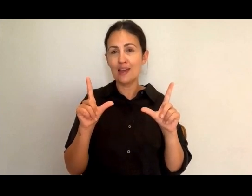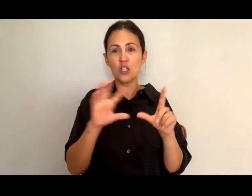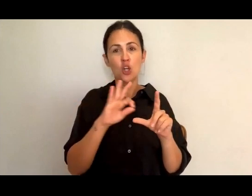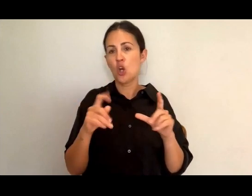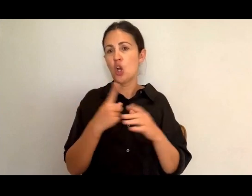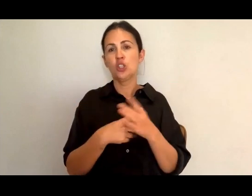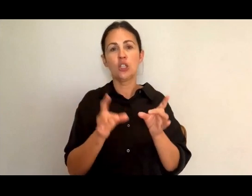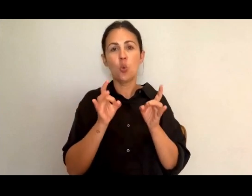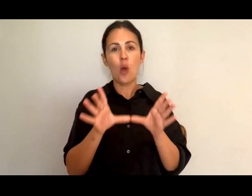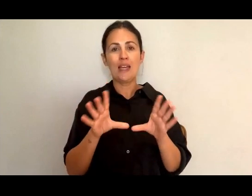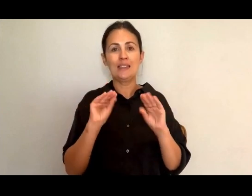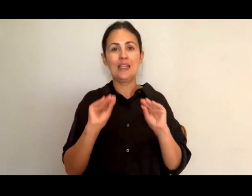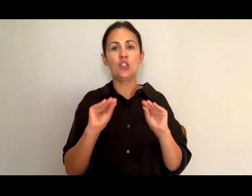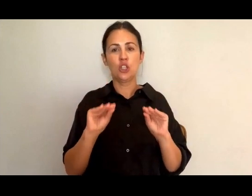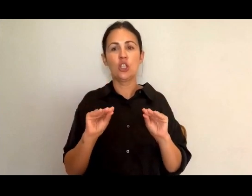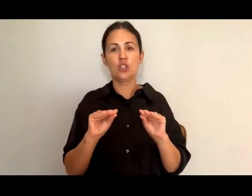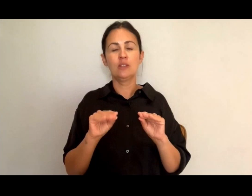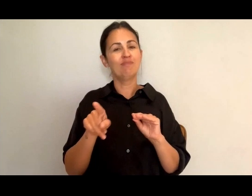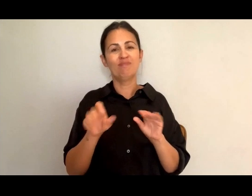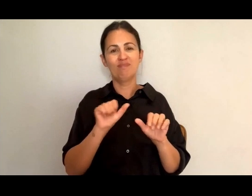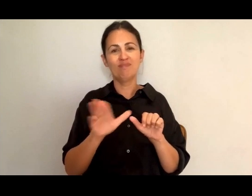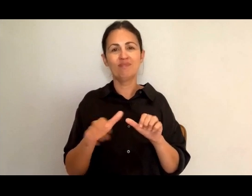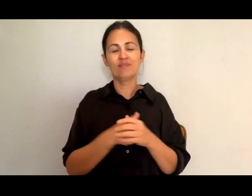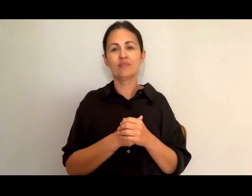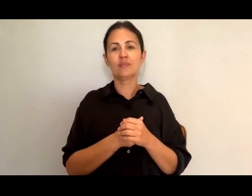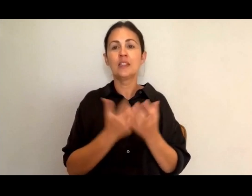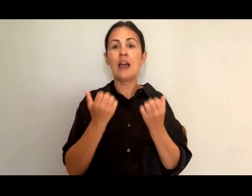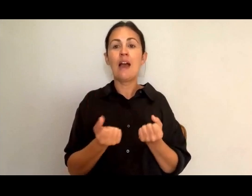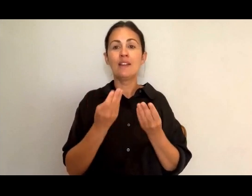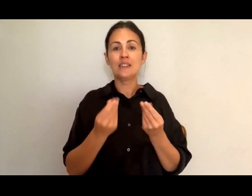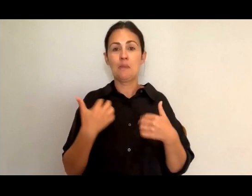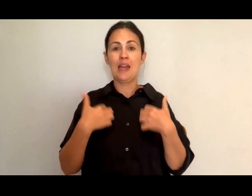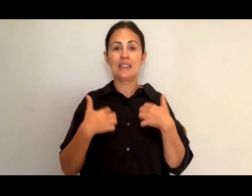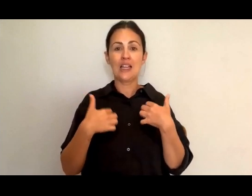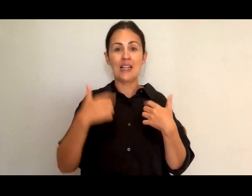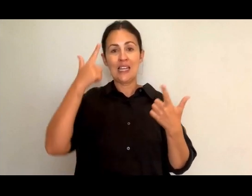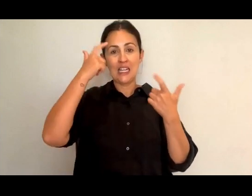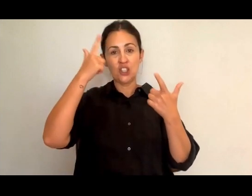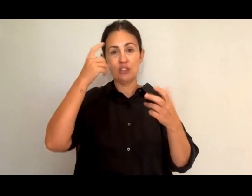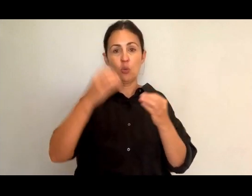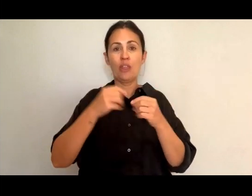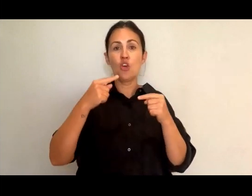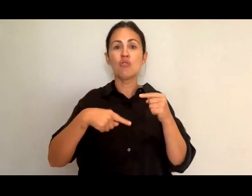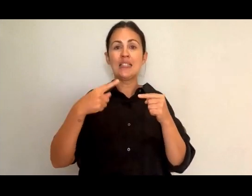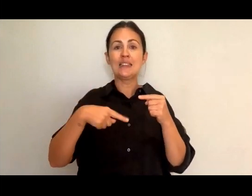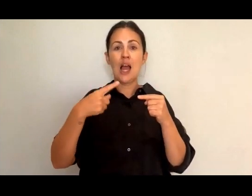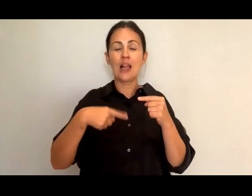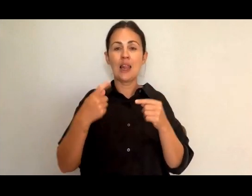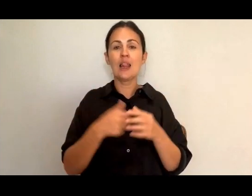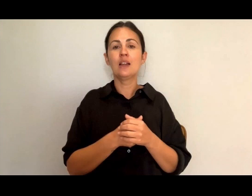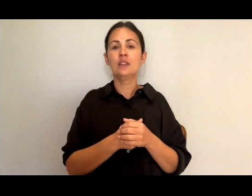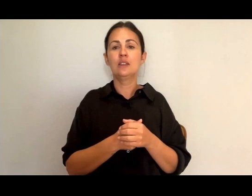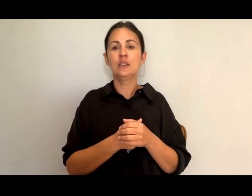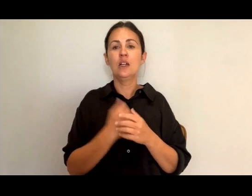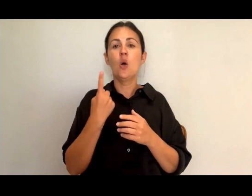well in this space. We have some really exciting initiatives in recycling, and one of the fantastic things is that textiles waste